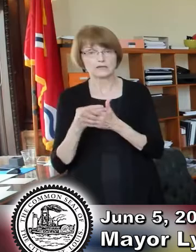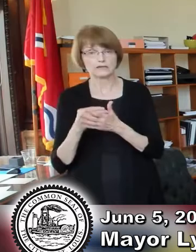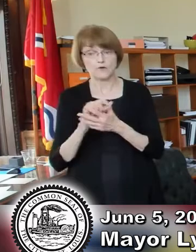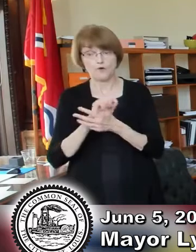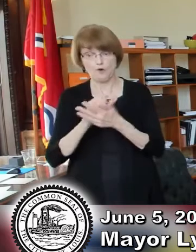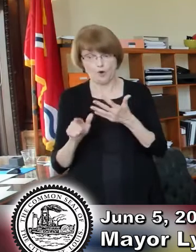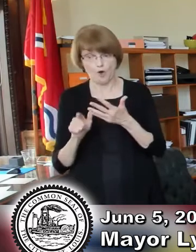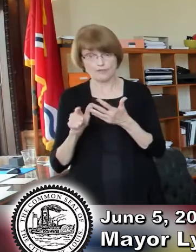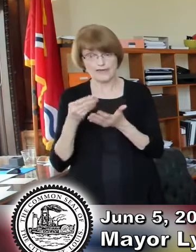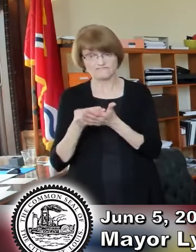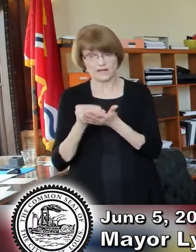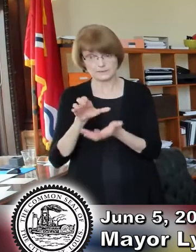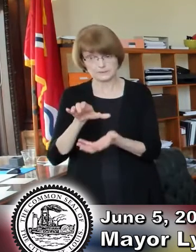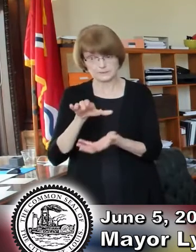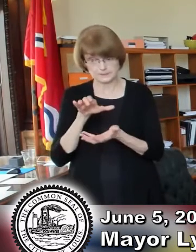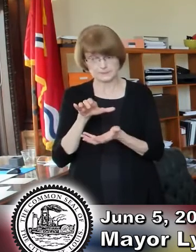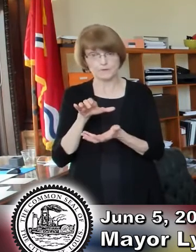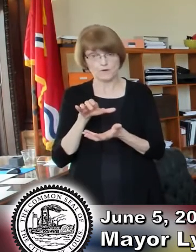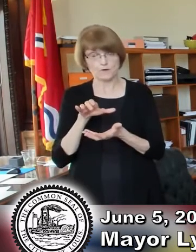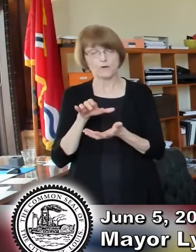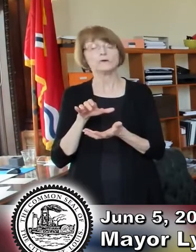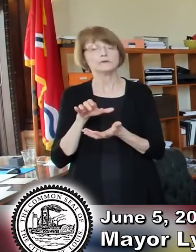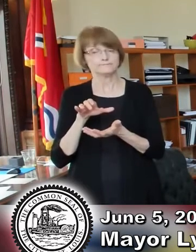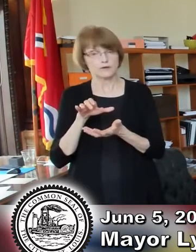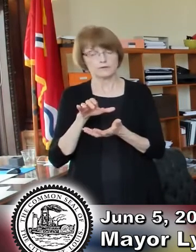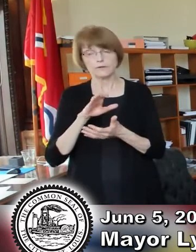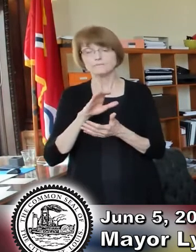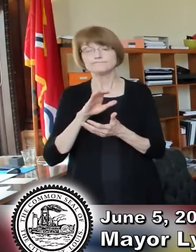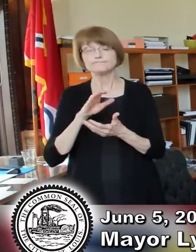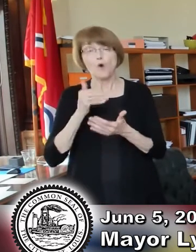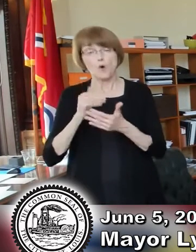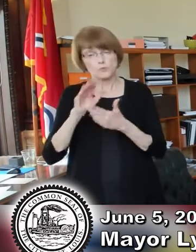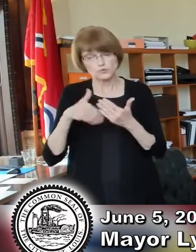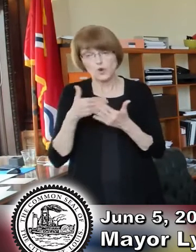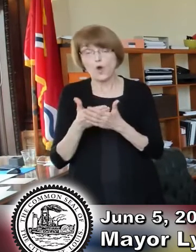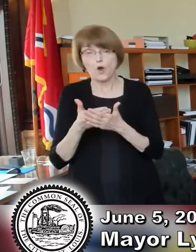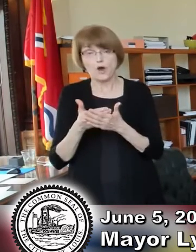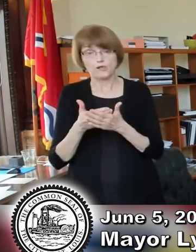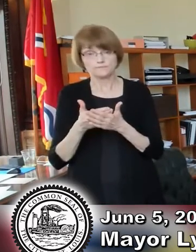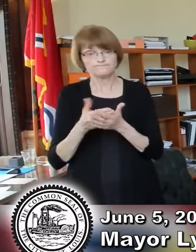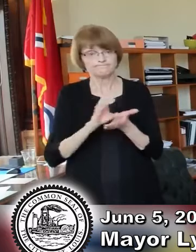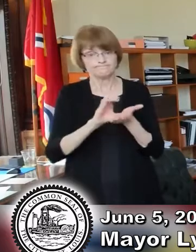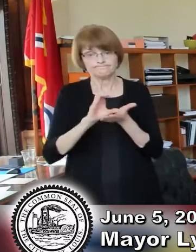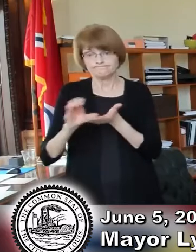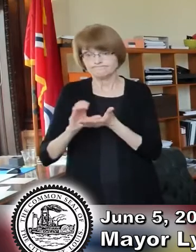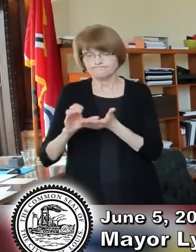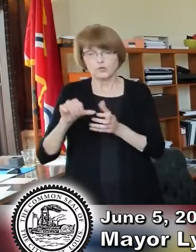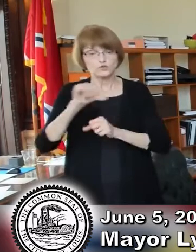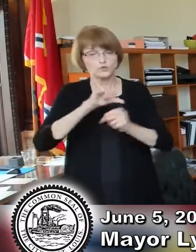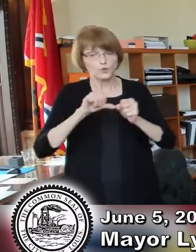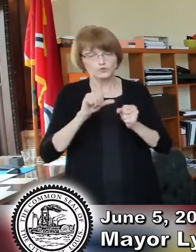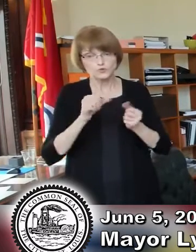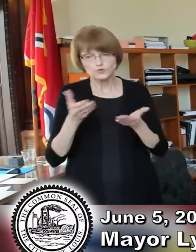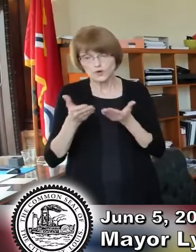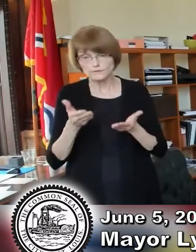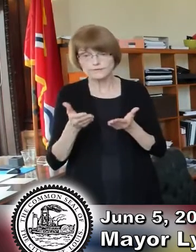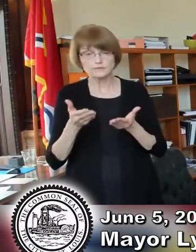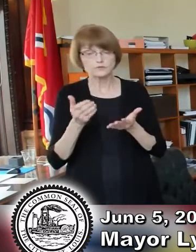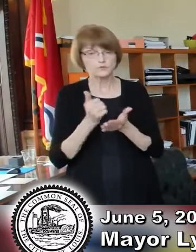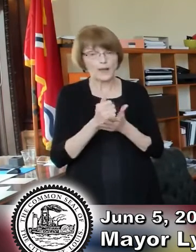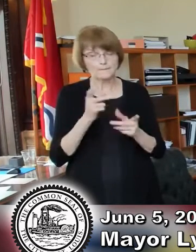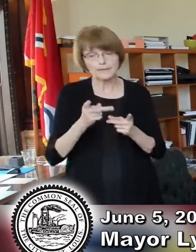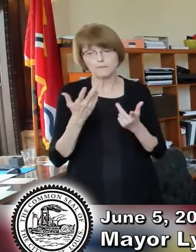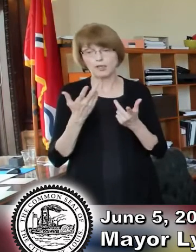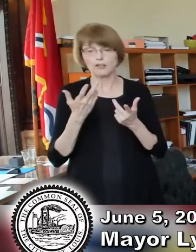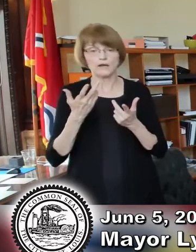funding, virtually all of that is going into social services. It's going into rental